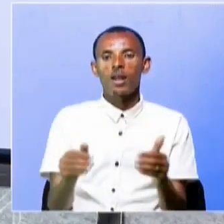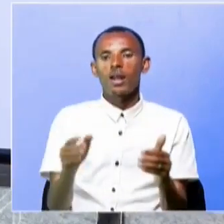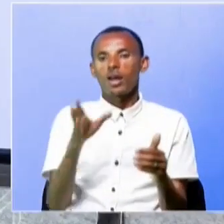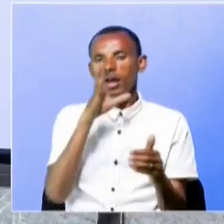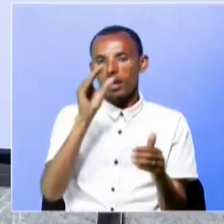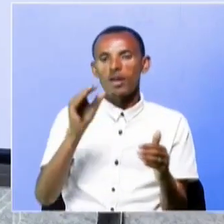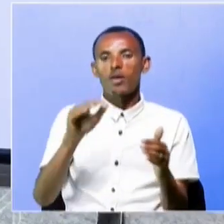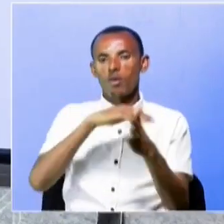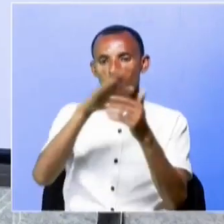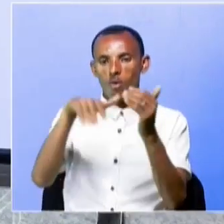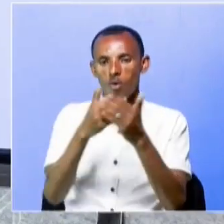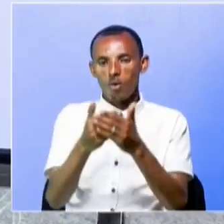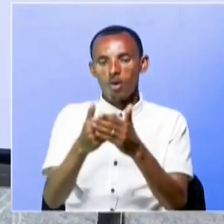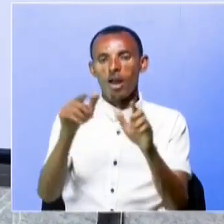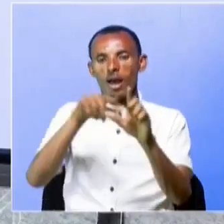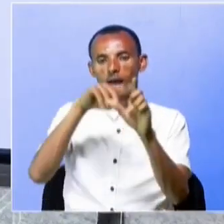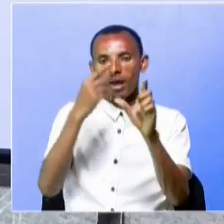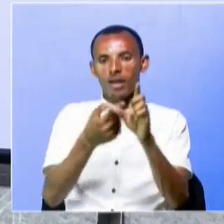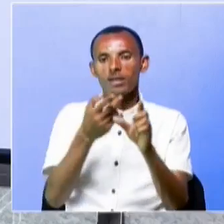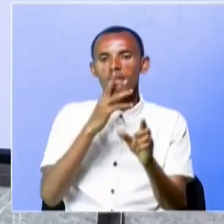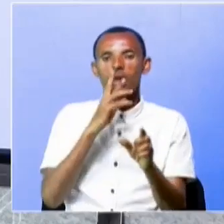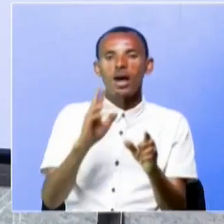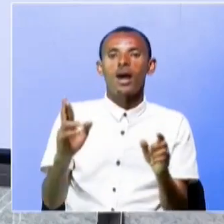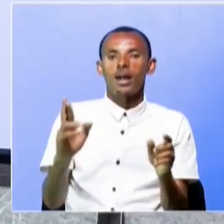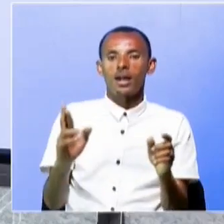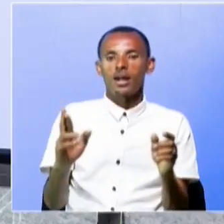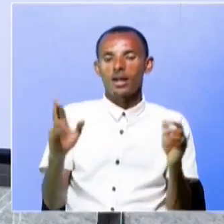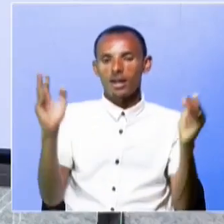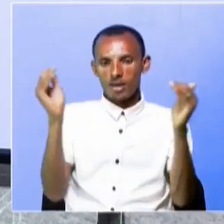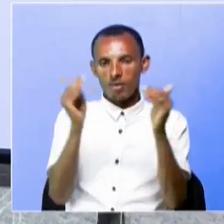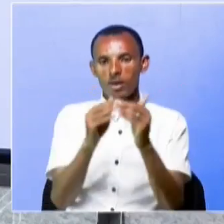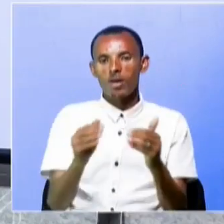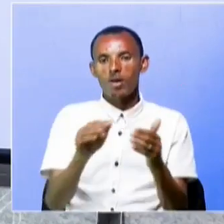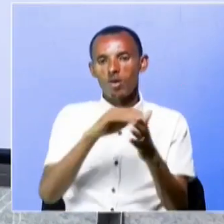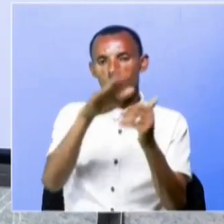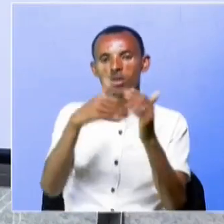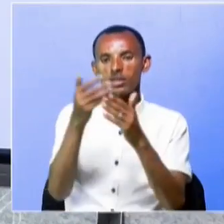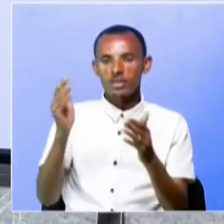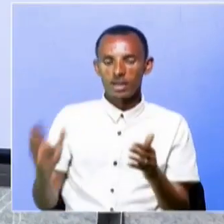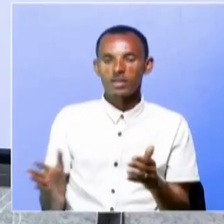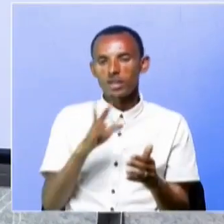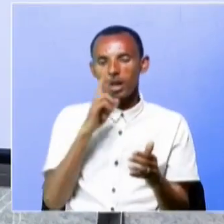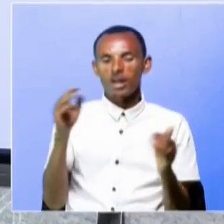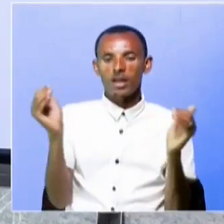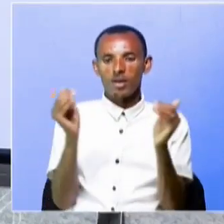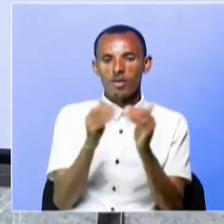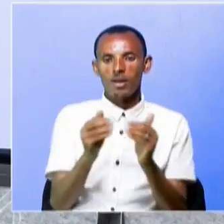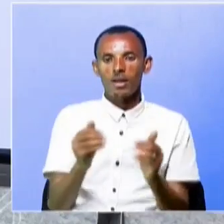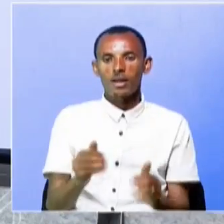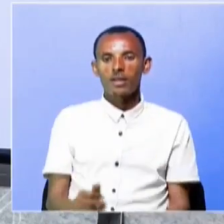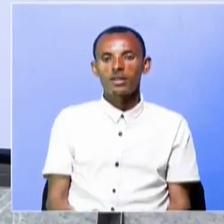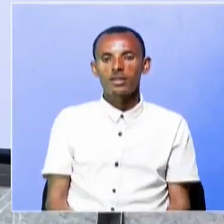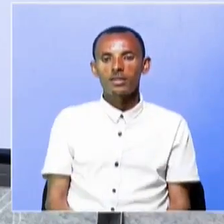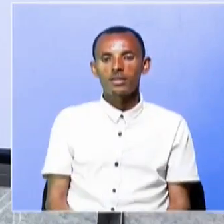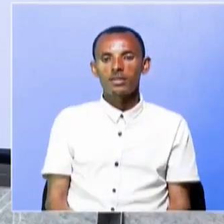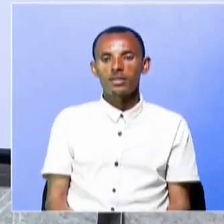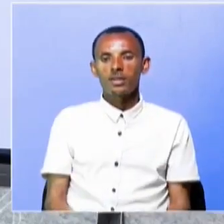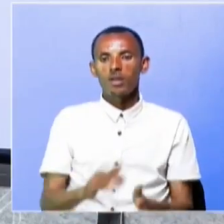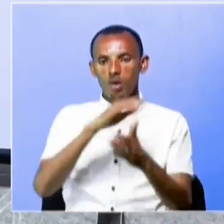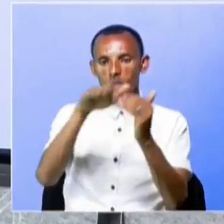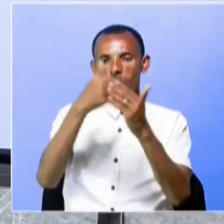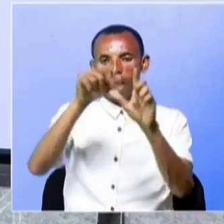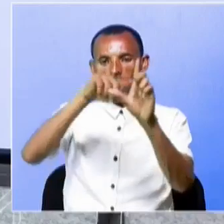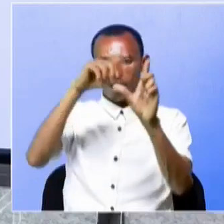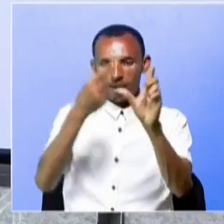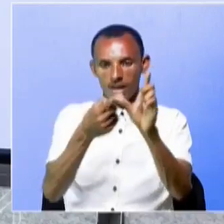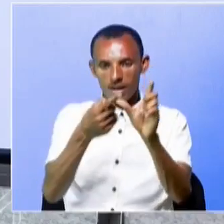the same. That means, by default, if all the sides of the triangle are the same, the